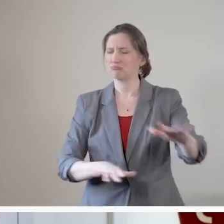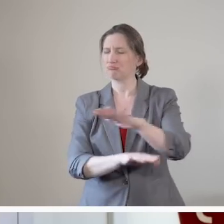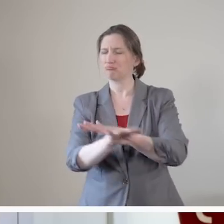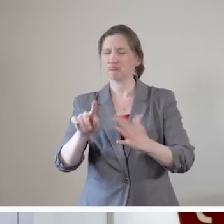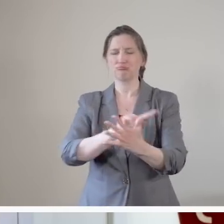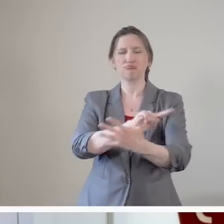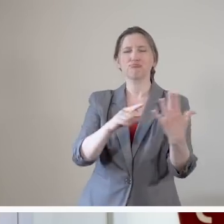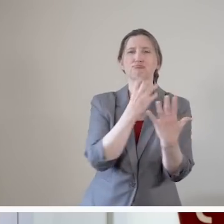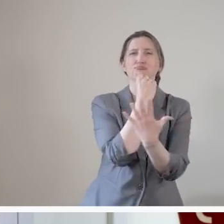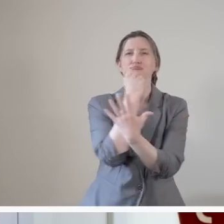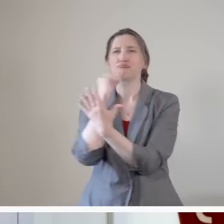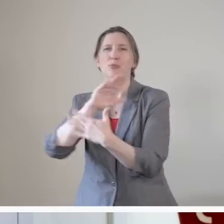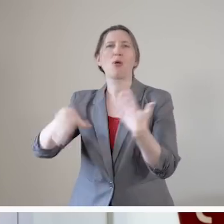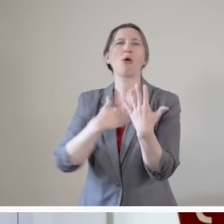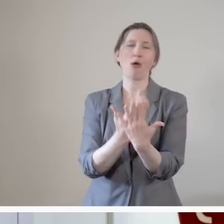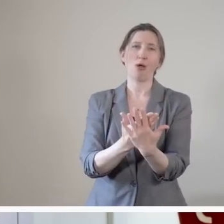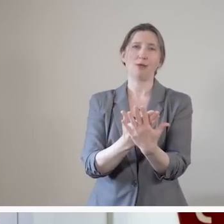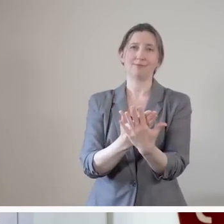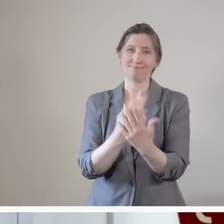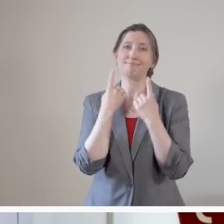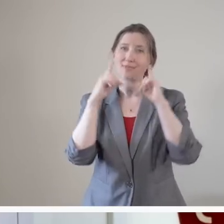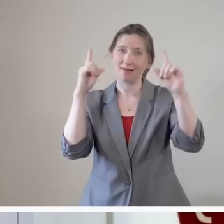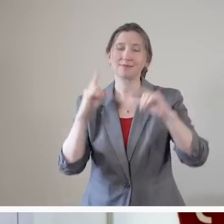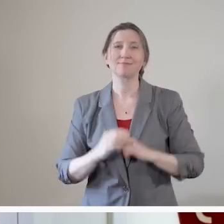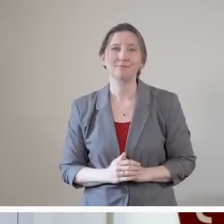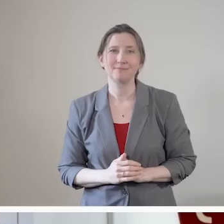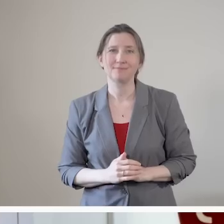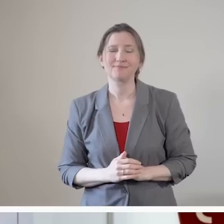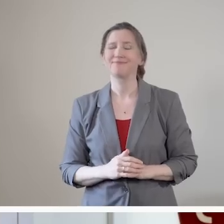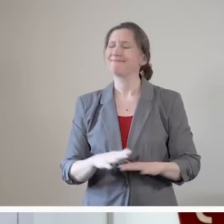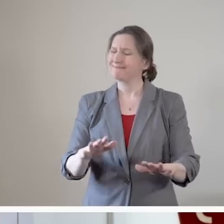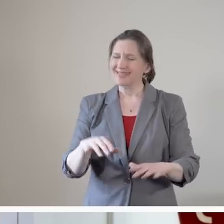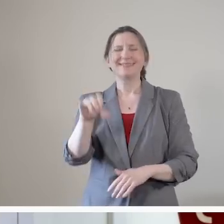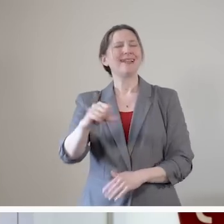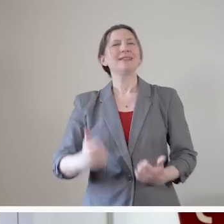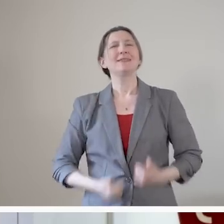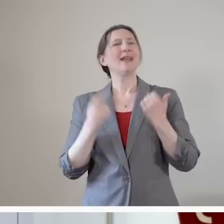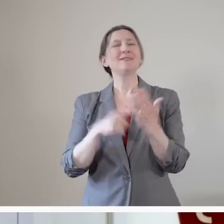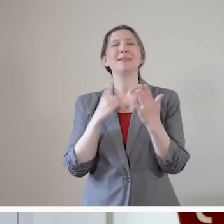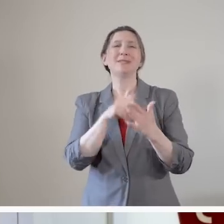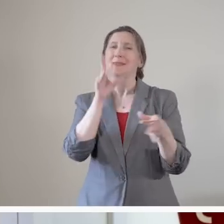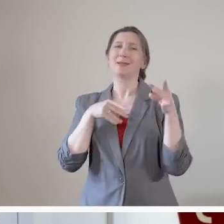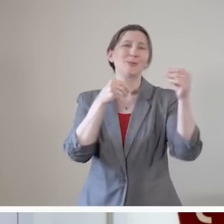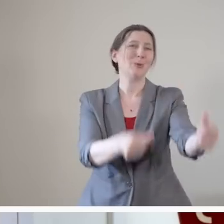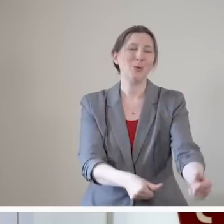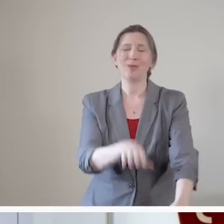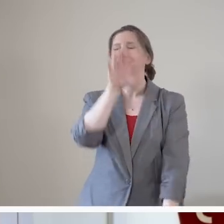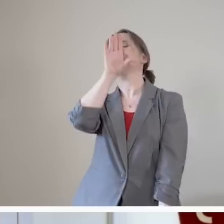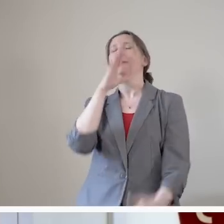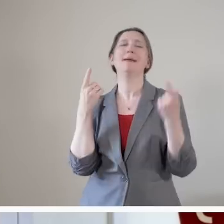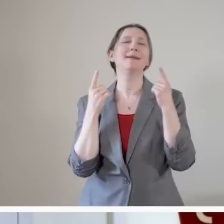in your life. That's the way it's worked for me. Tough breaks happen in life. They just